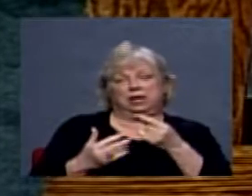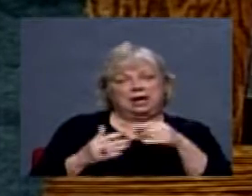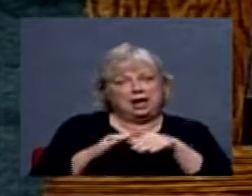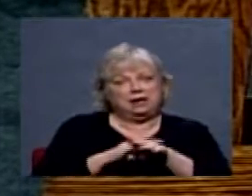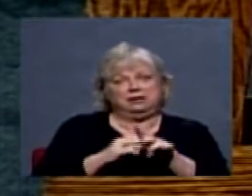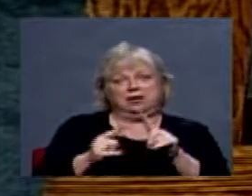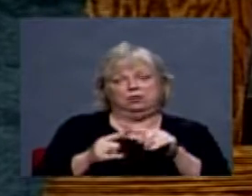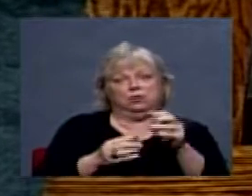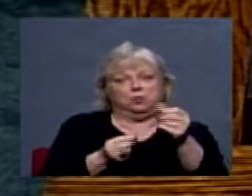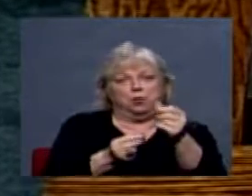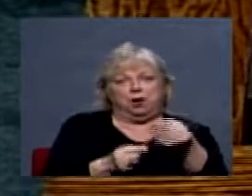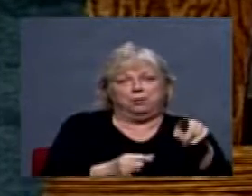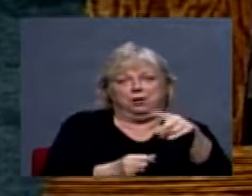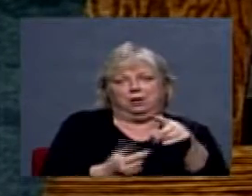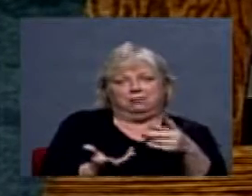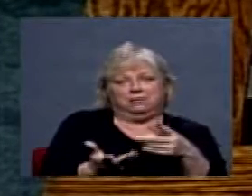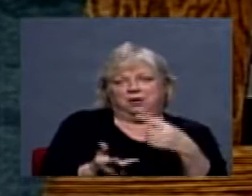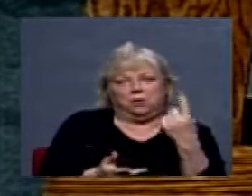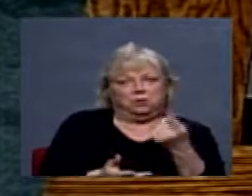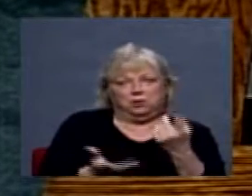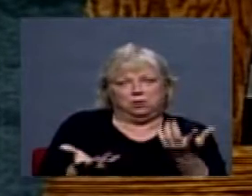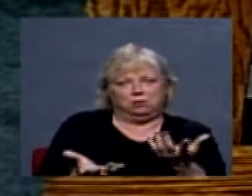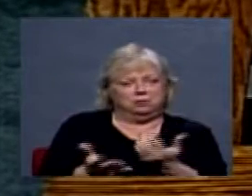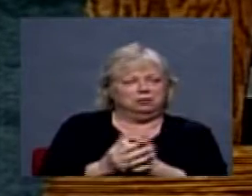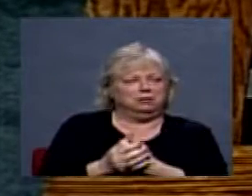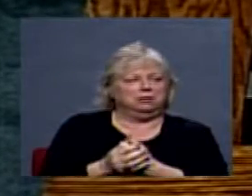property. So, you know,